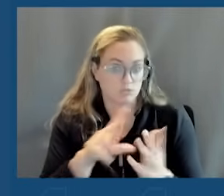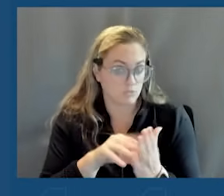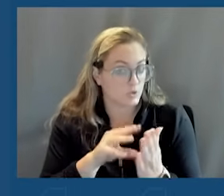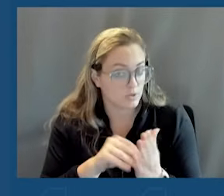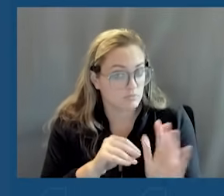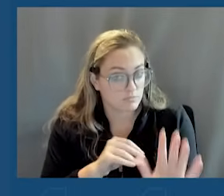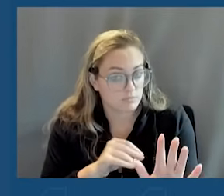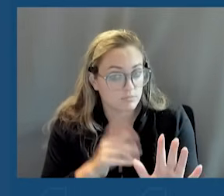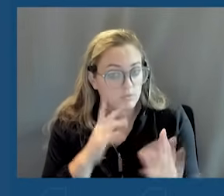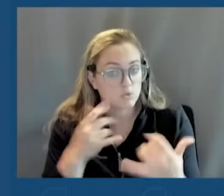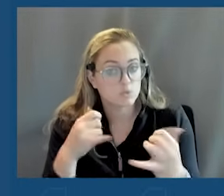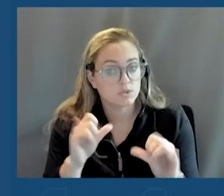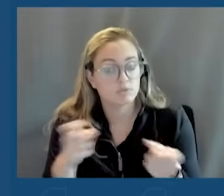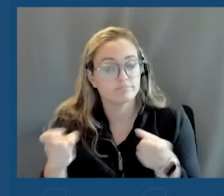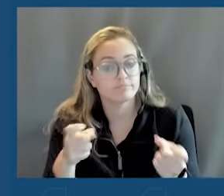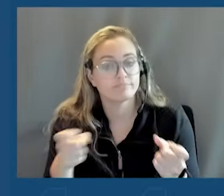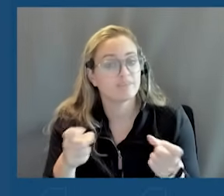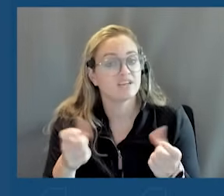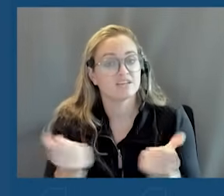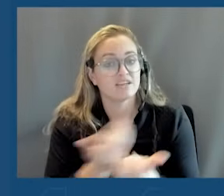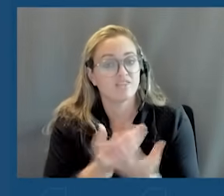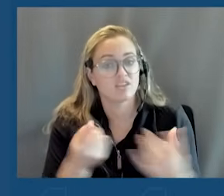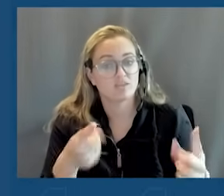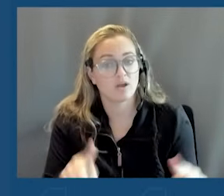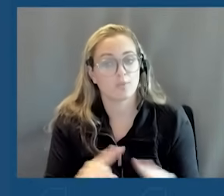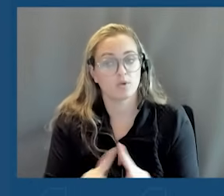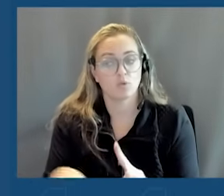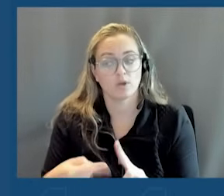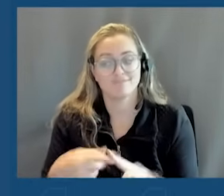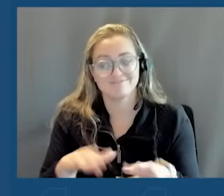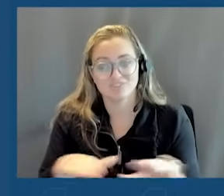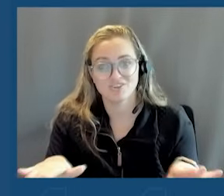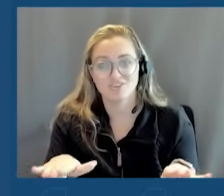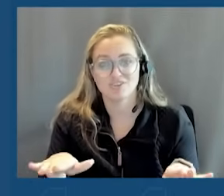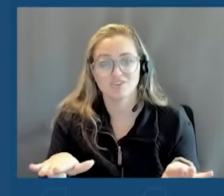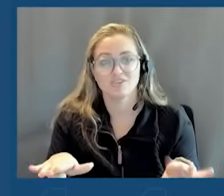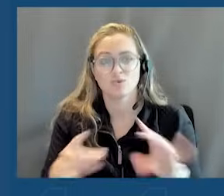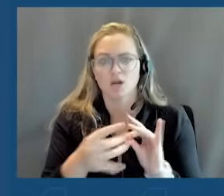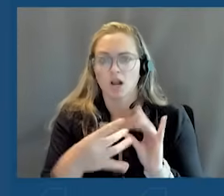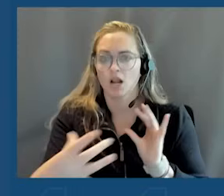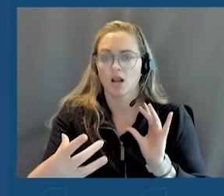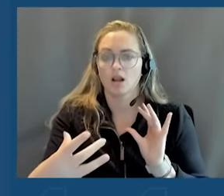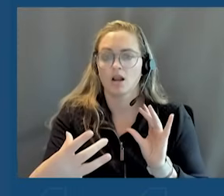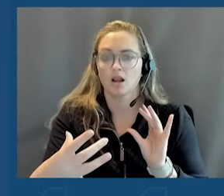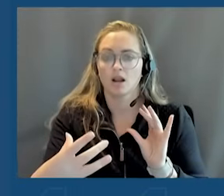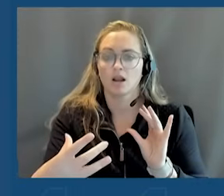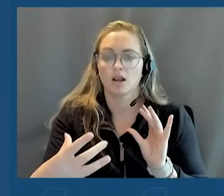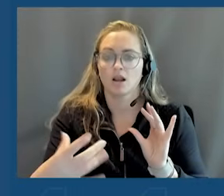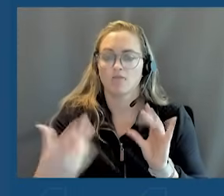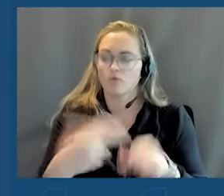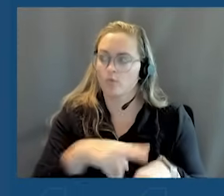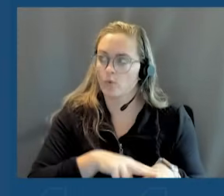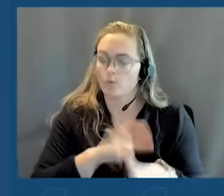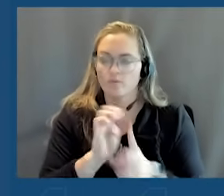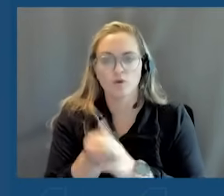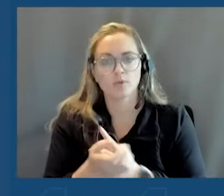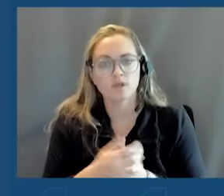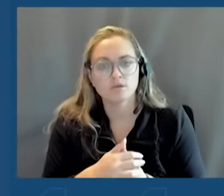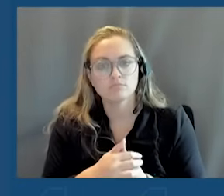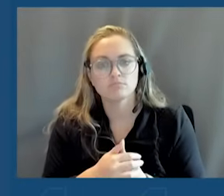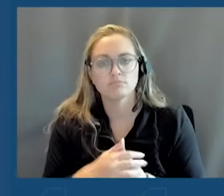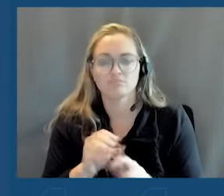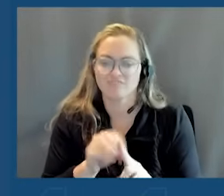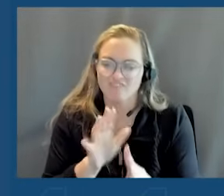because we're still dealing with the fallout of what happened when children were disconnected from their normal environment, the effect it had on